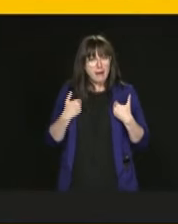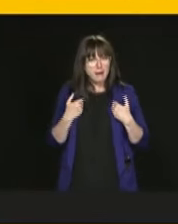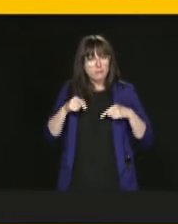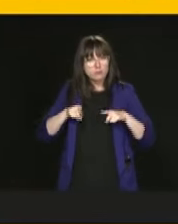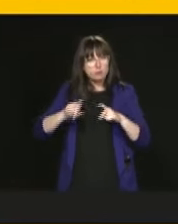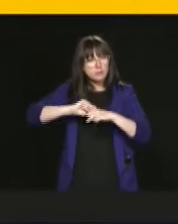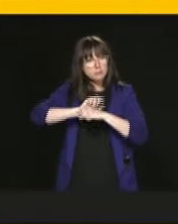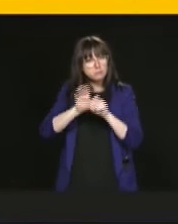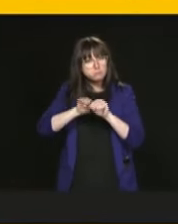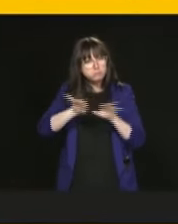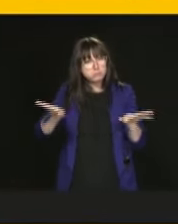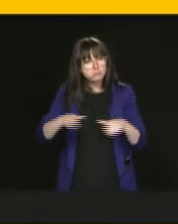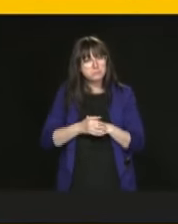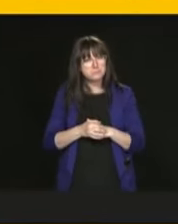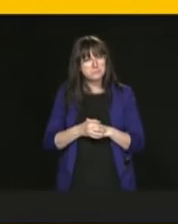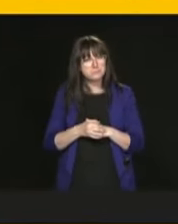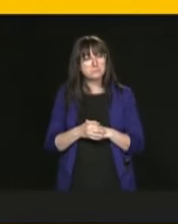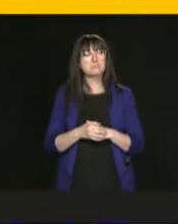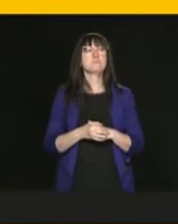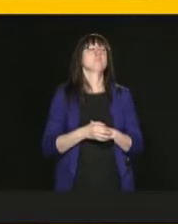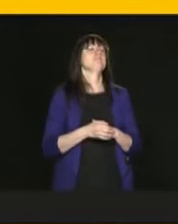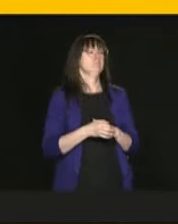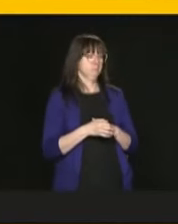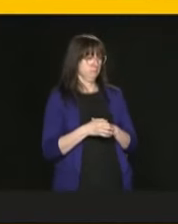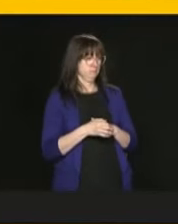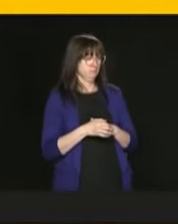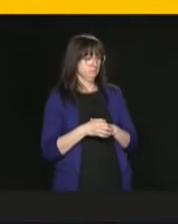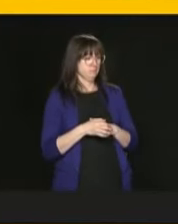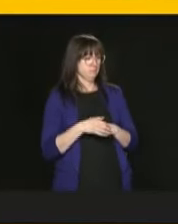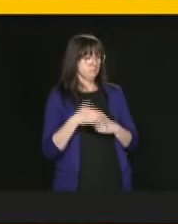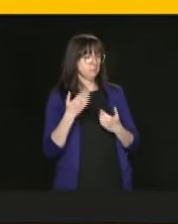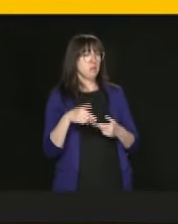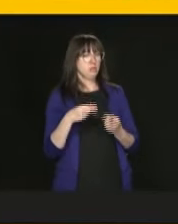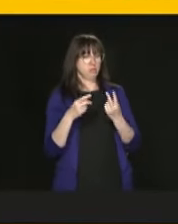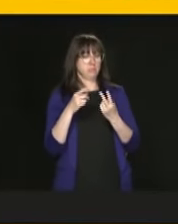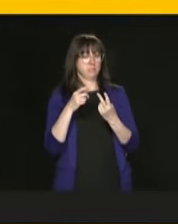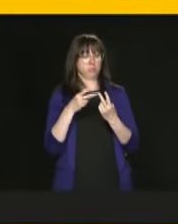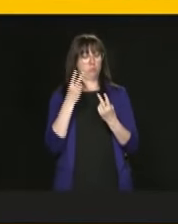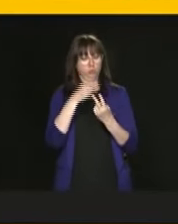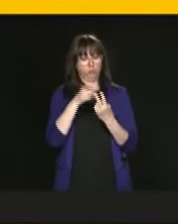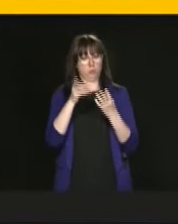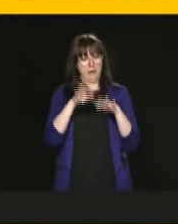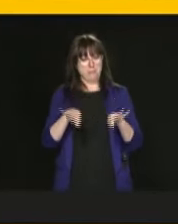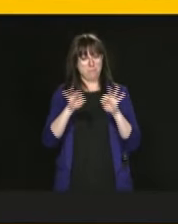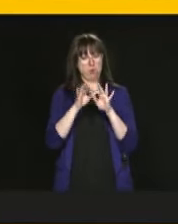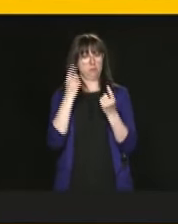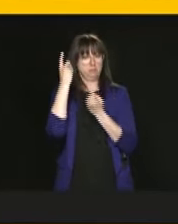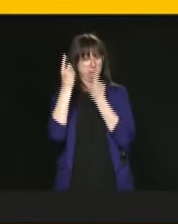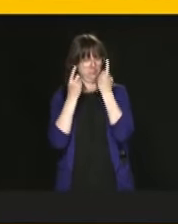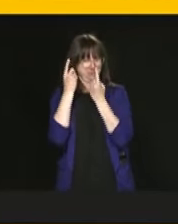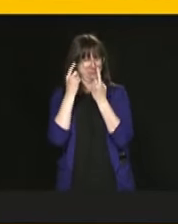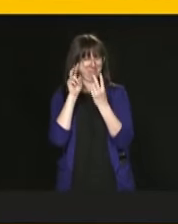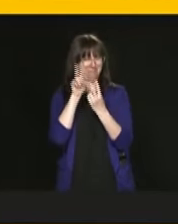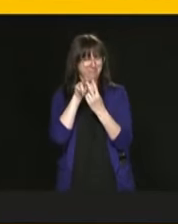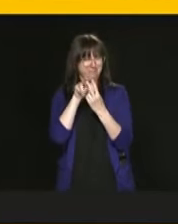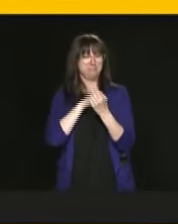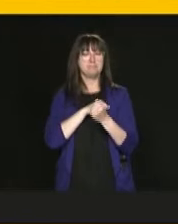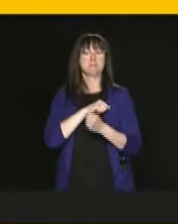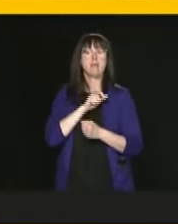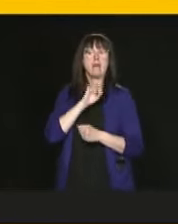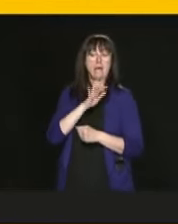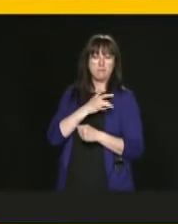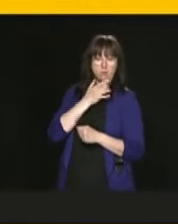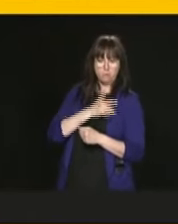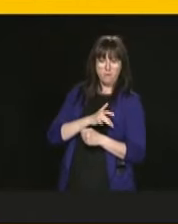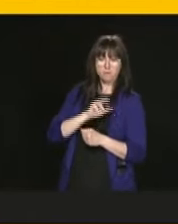Well, that's two separate and very important considerations, Teresa. First, if the provinces and territories have the data, that's